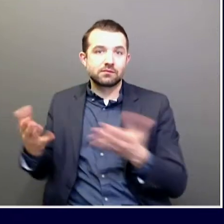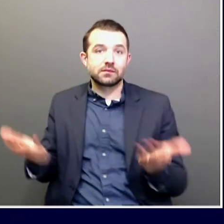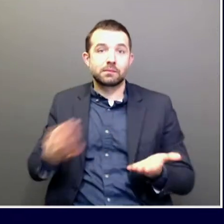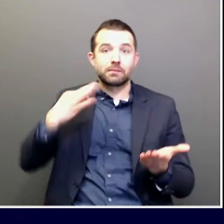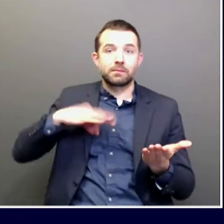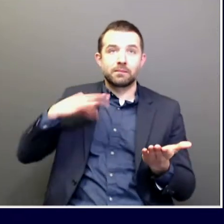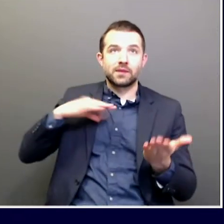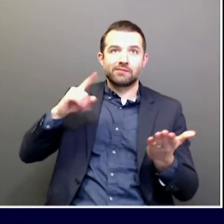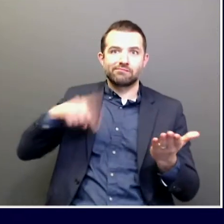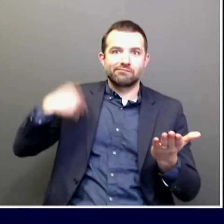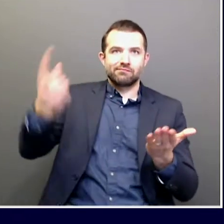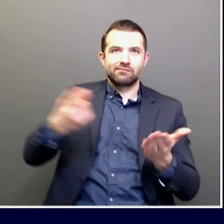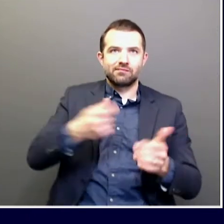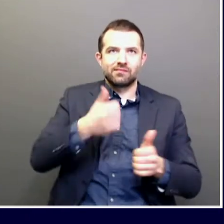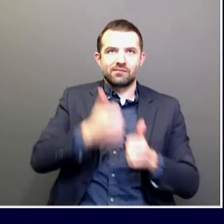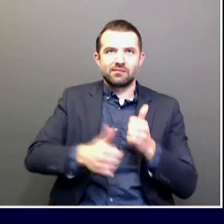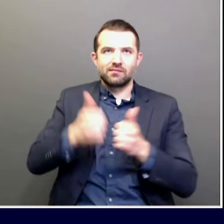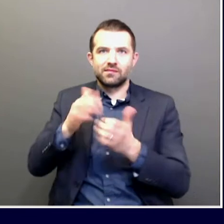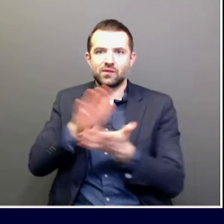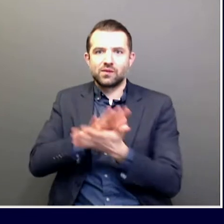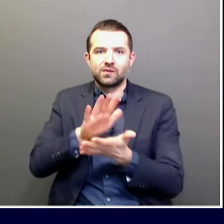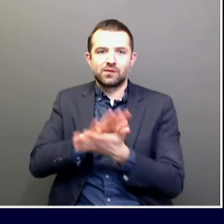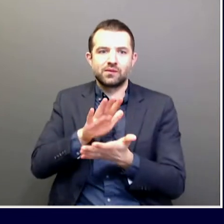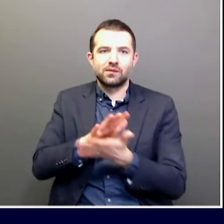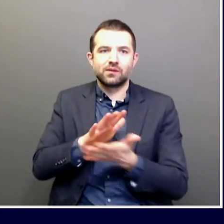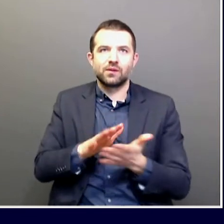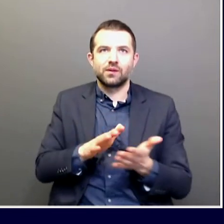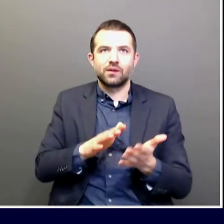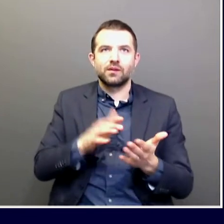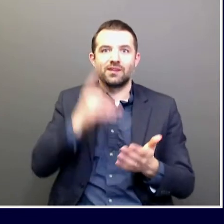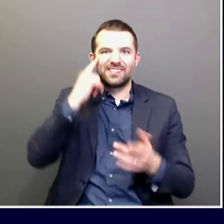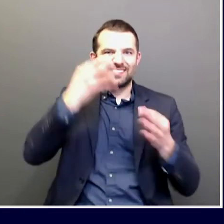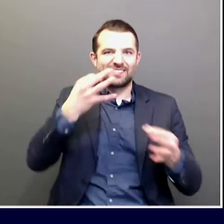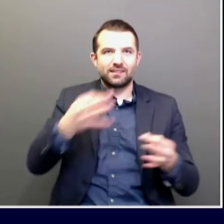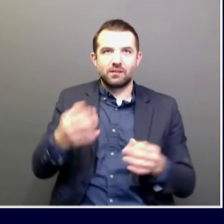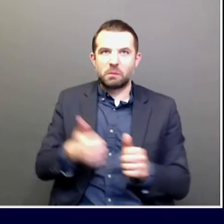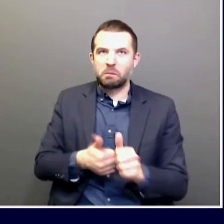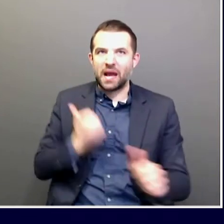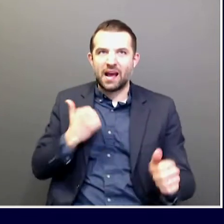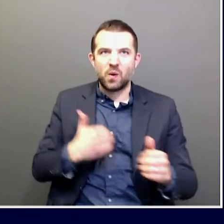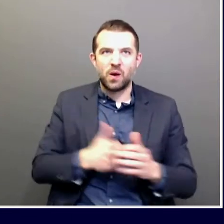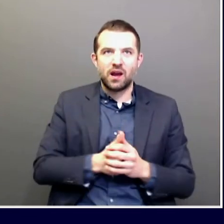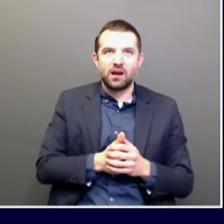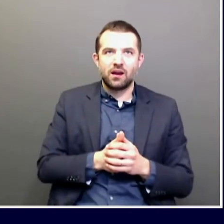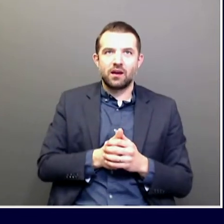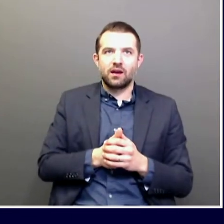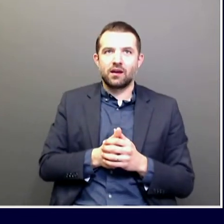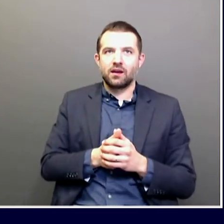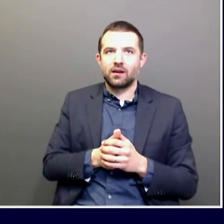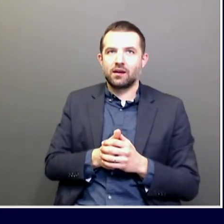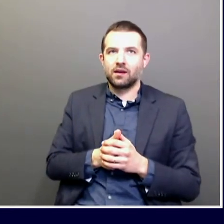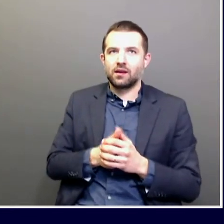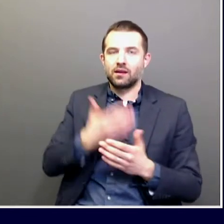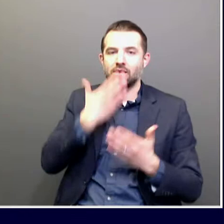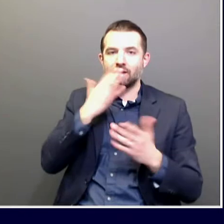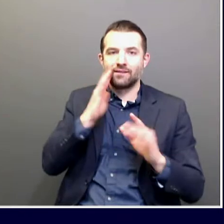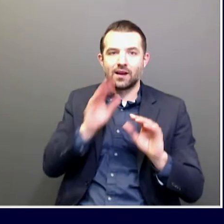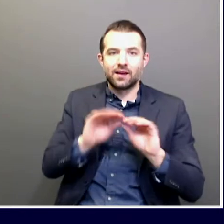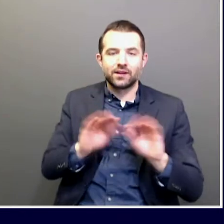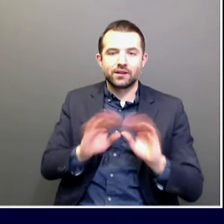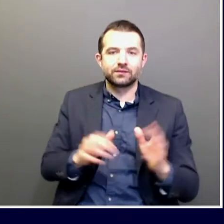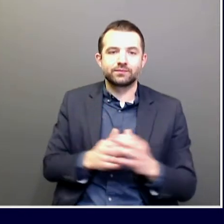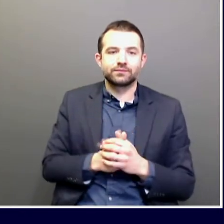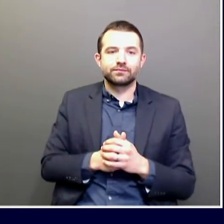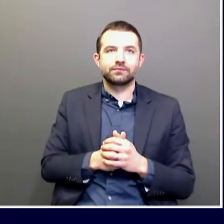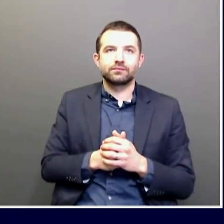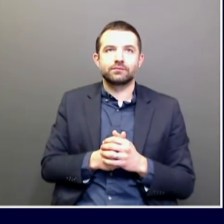was actually about masking in schools as well. So that has been answered. So I'll let us move along, but thank you.